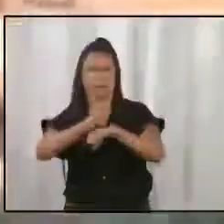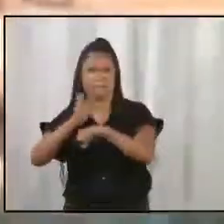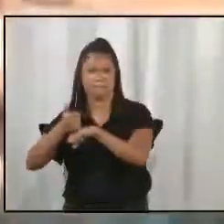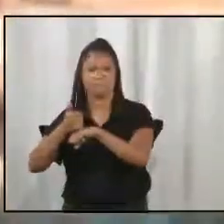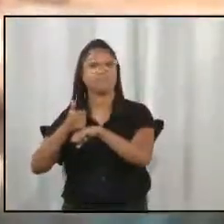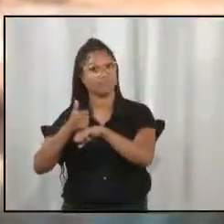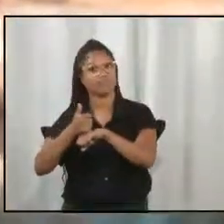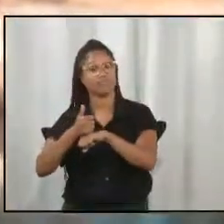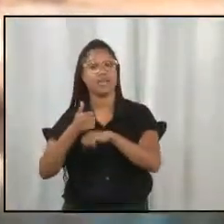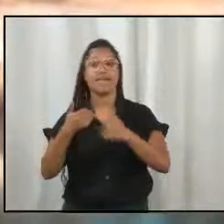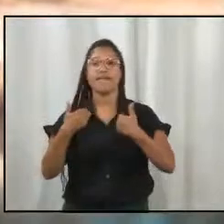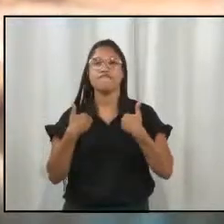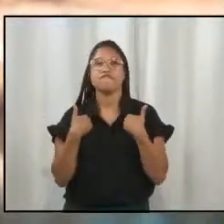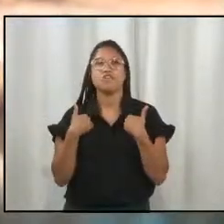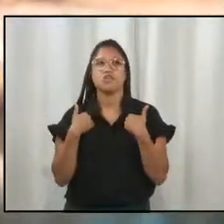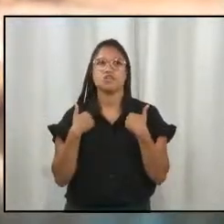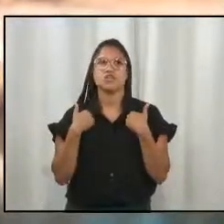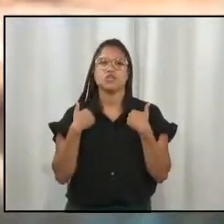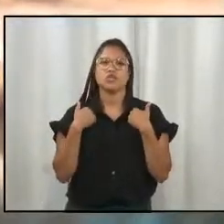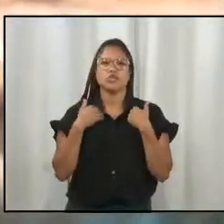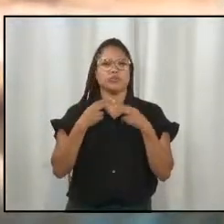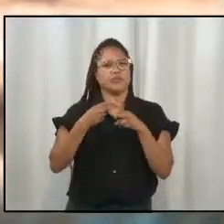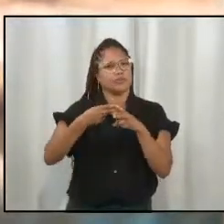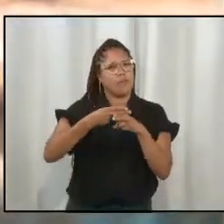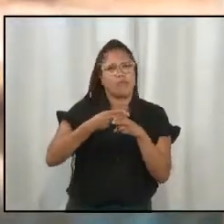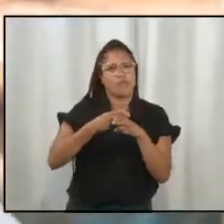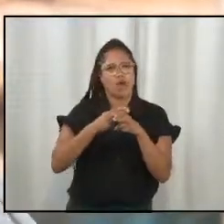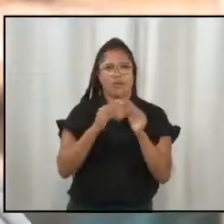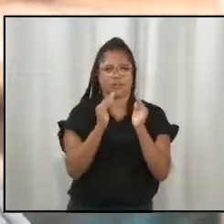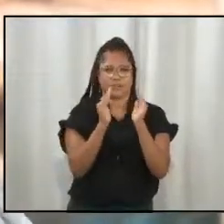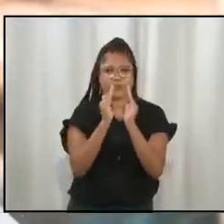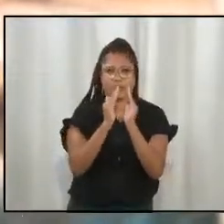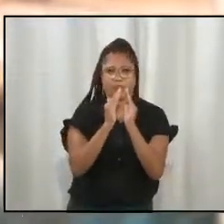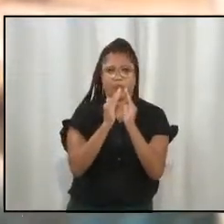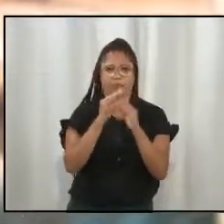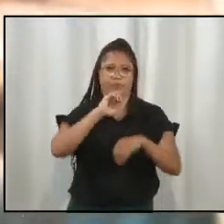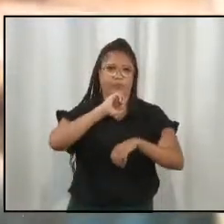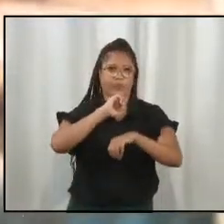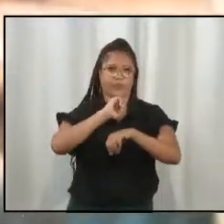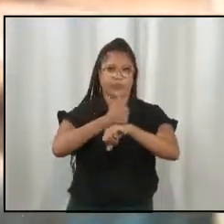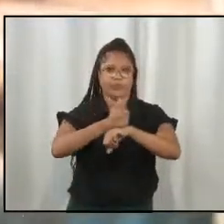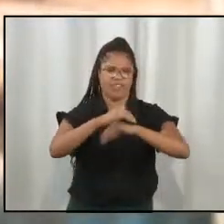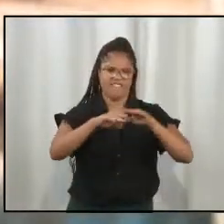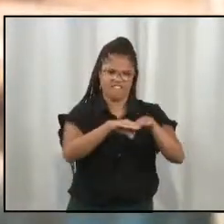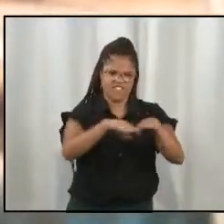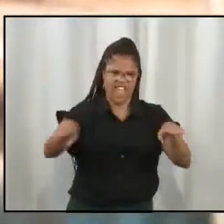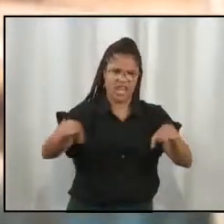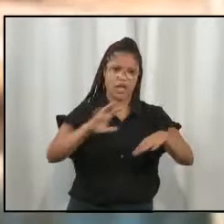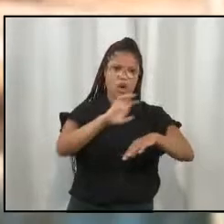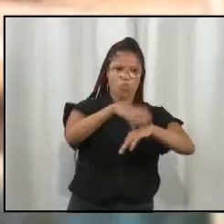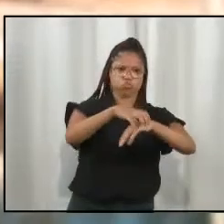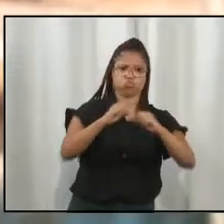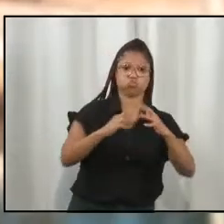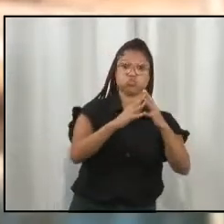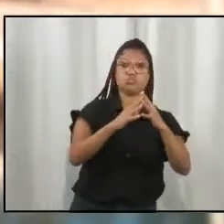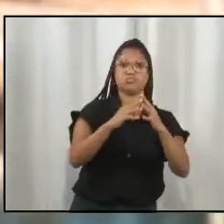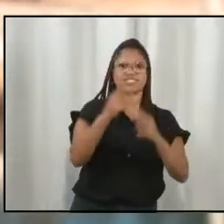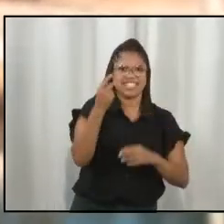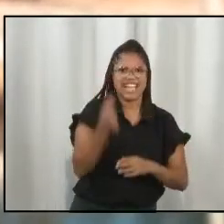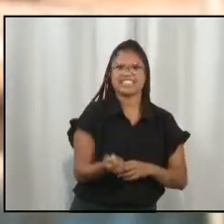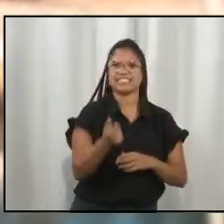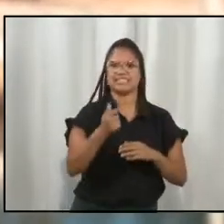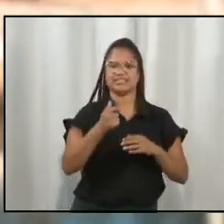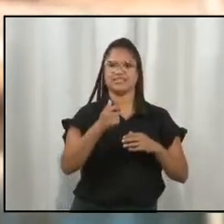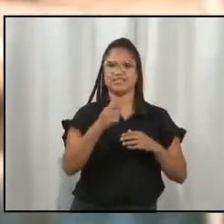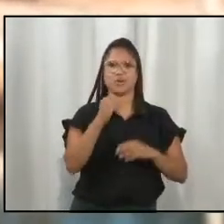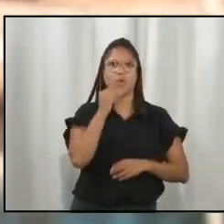from these very mobile temporary shelters that we could just put down on a flat piece of ground and provide instant housing, and then